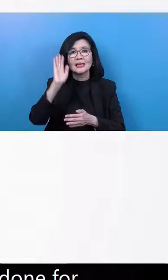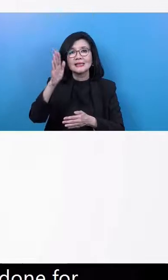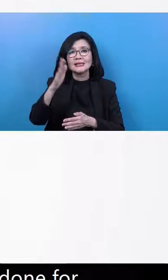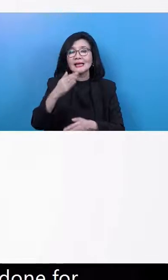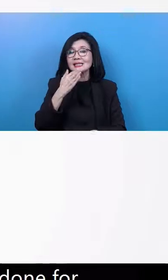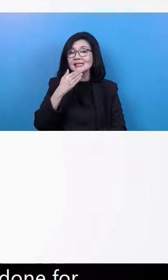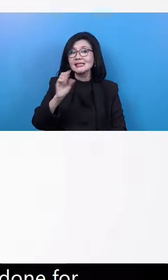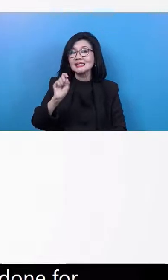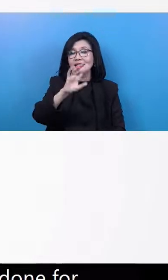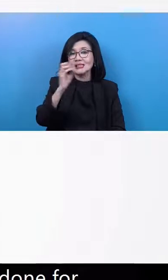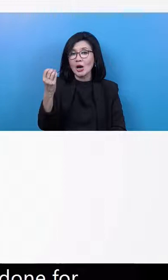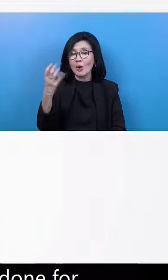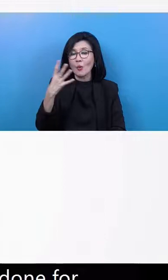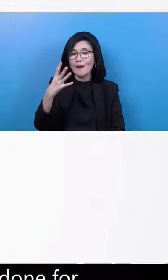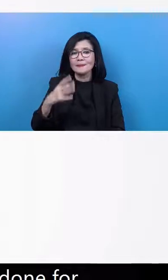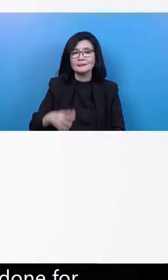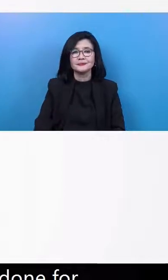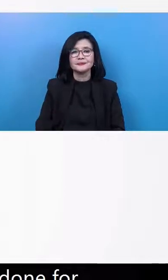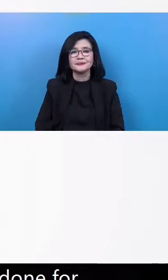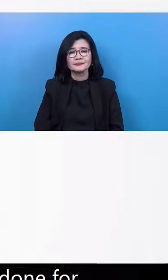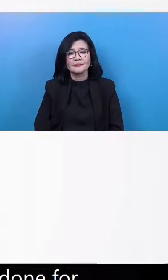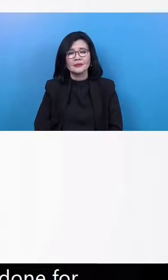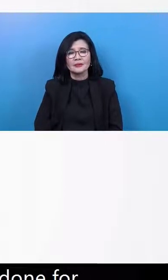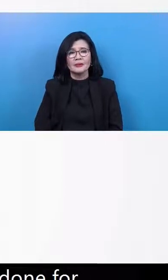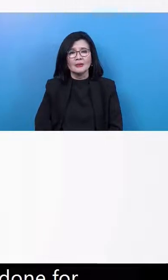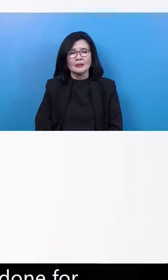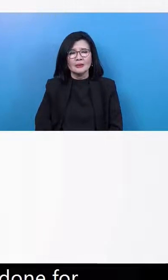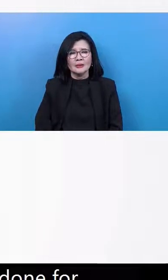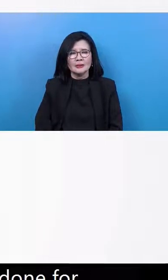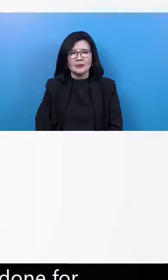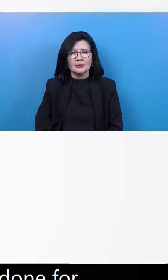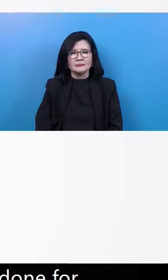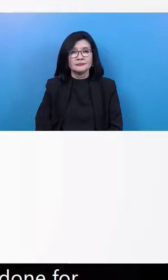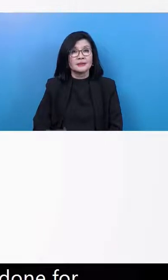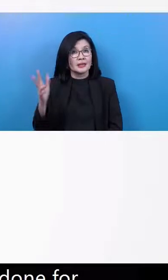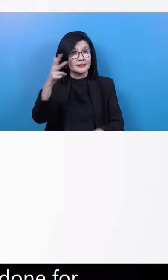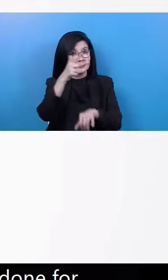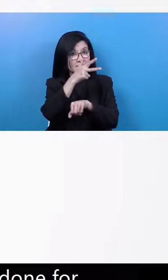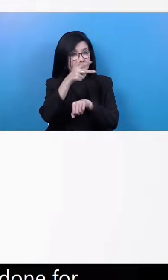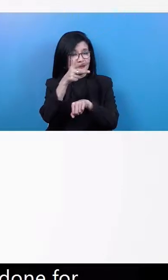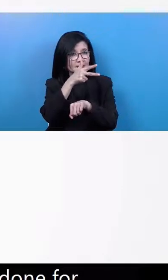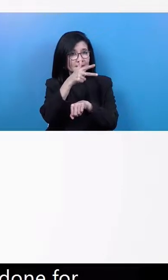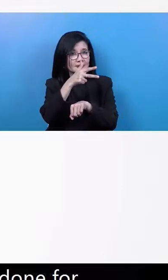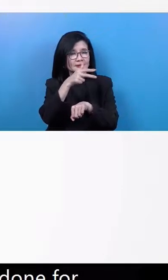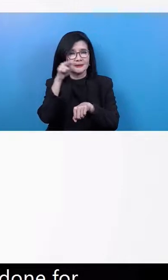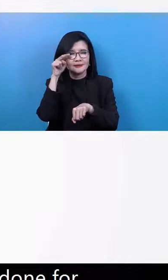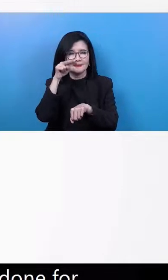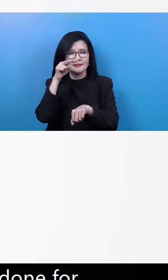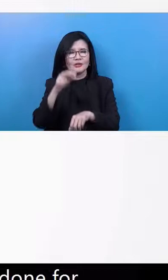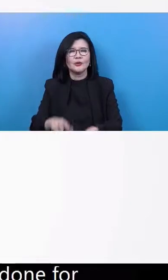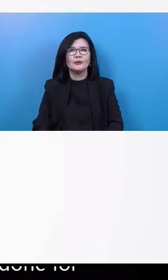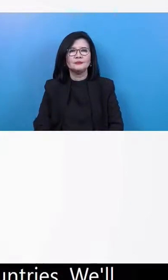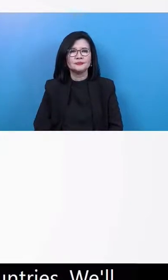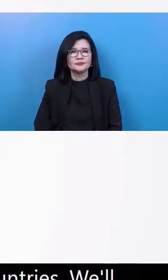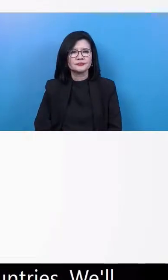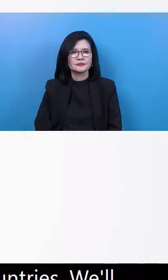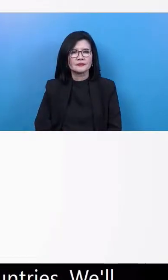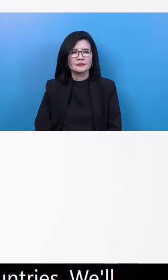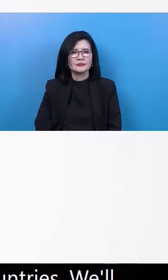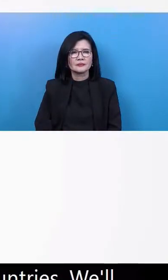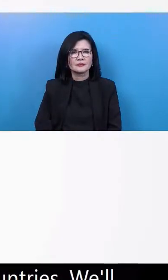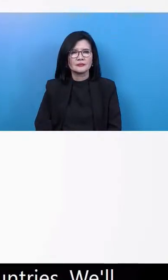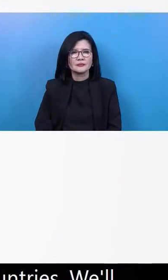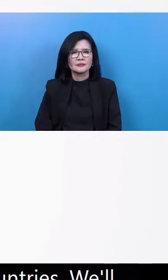from Mr. Miguel Sierra Haton. I apologize, probably we'll have now Ms.